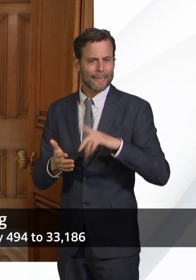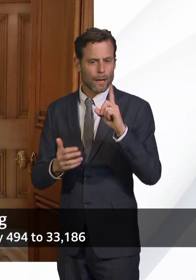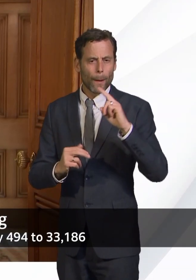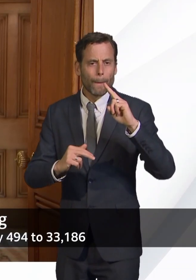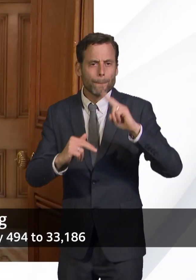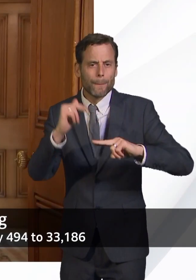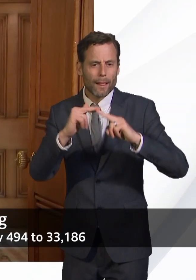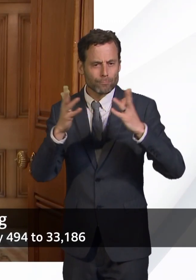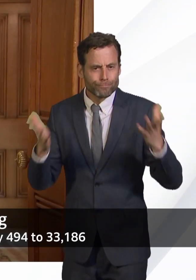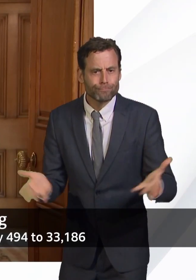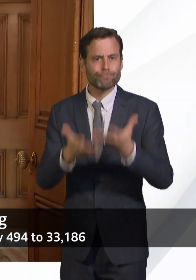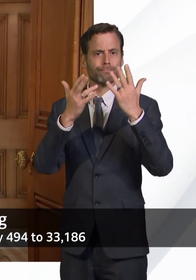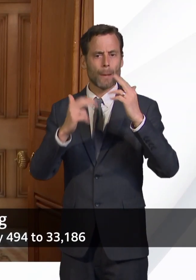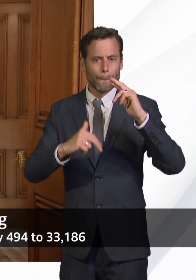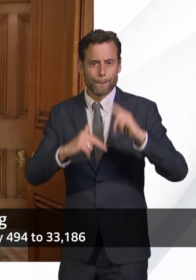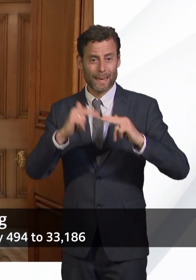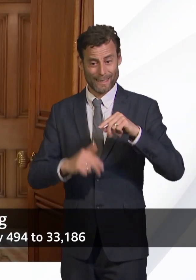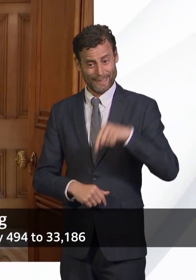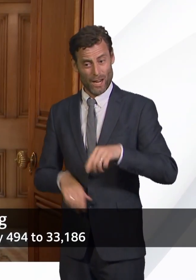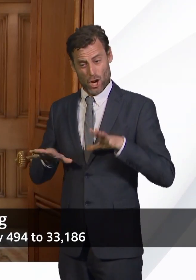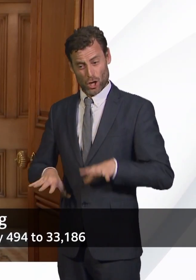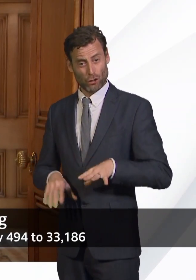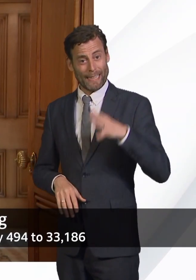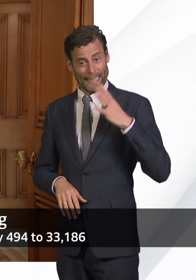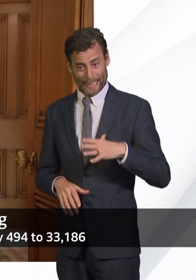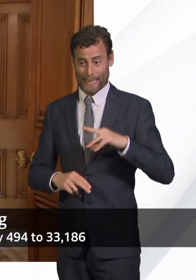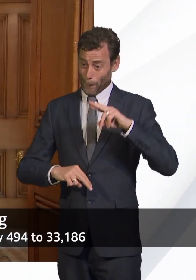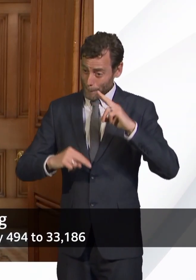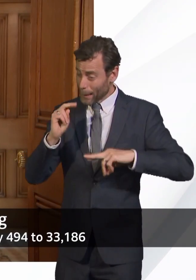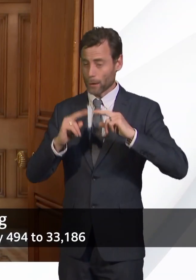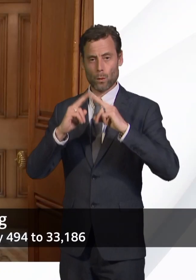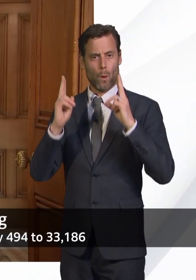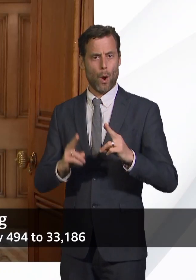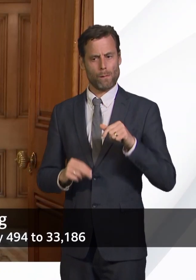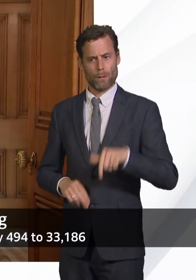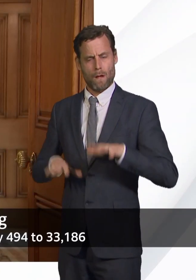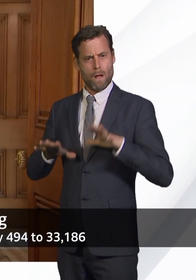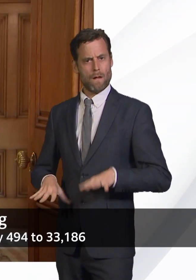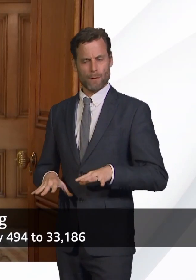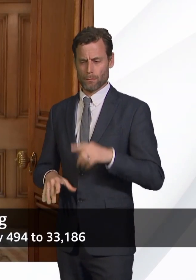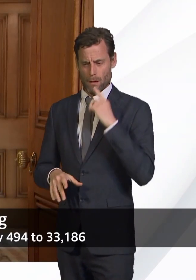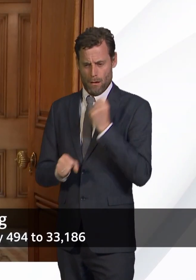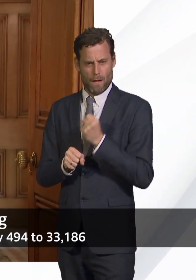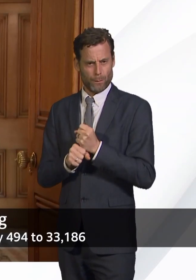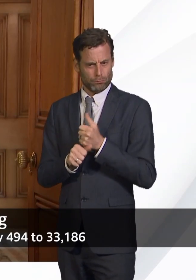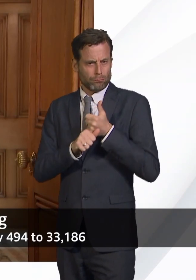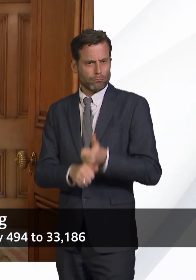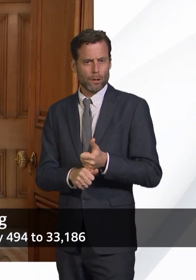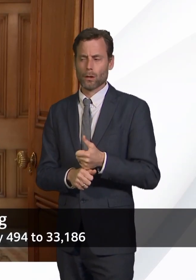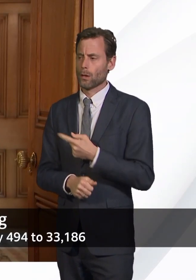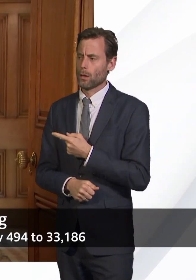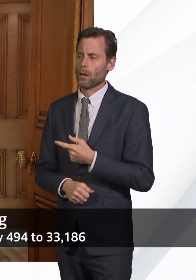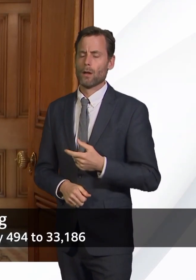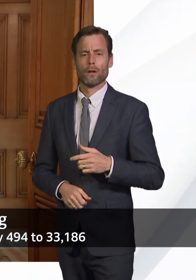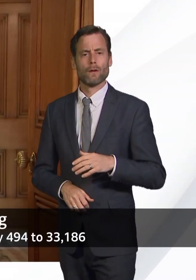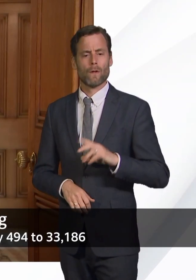that. It's something that this government has always been committed to, something that our ambitious First Homes programme will do later this year